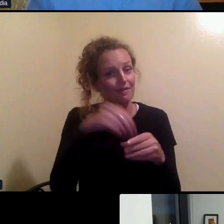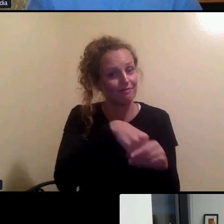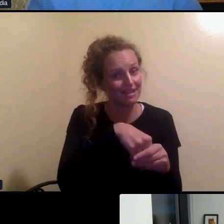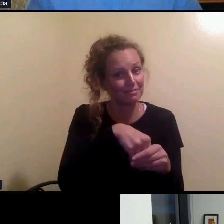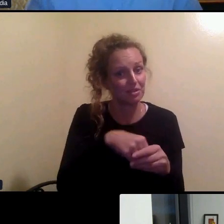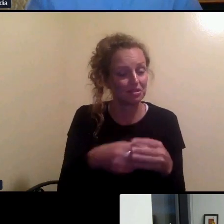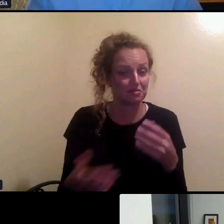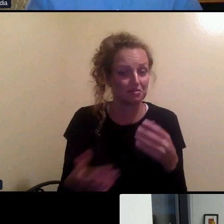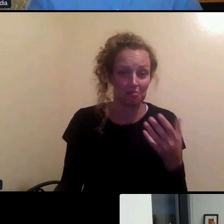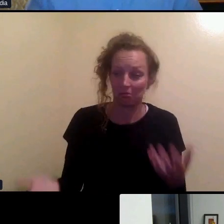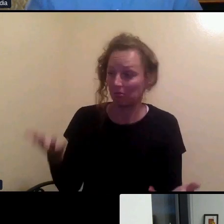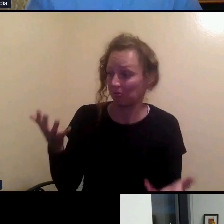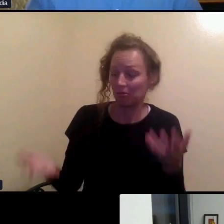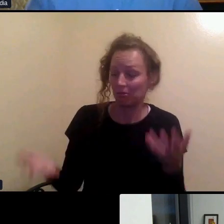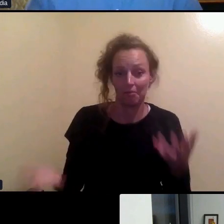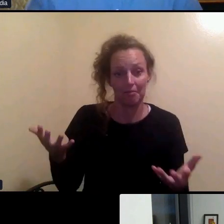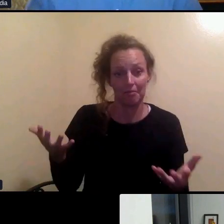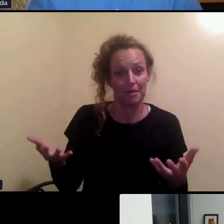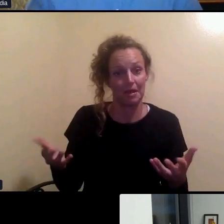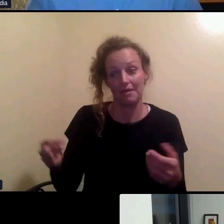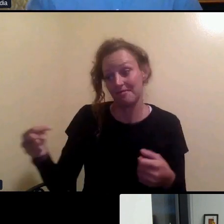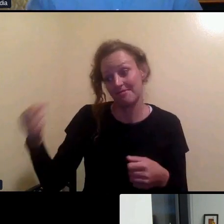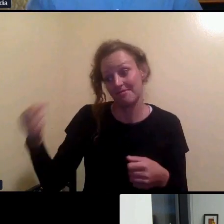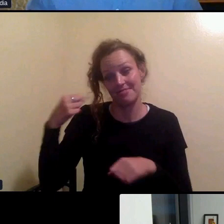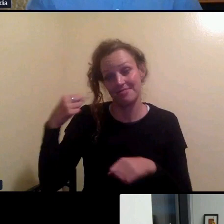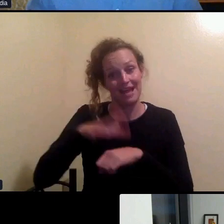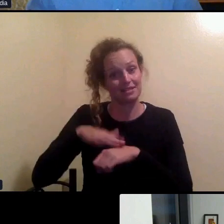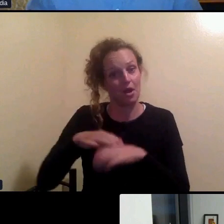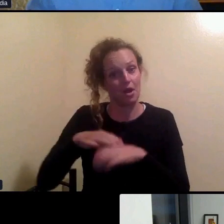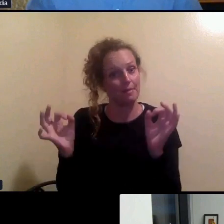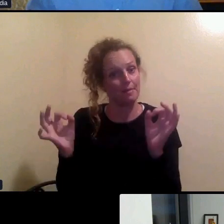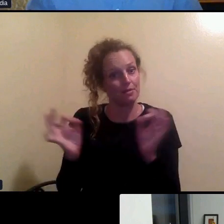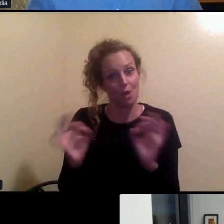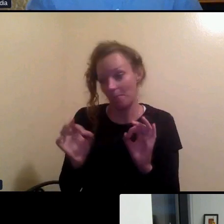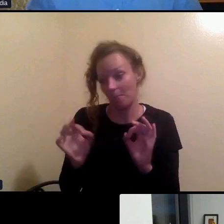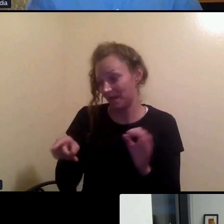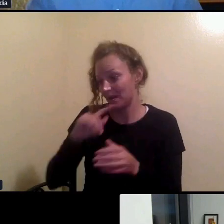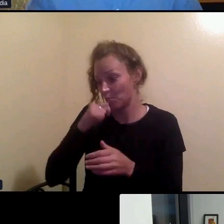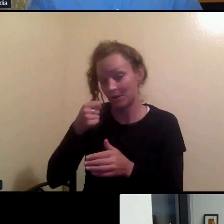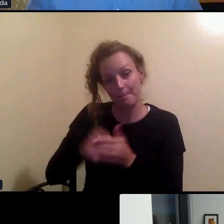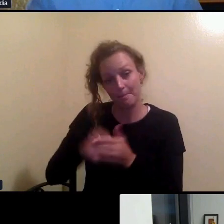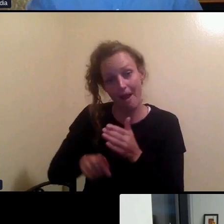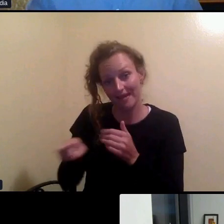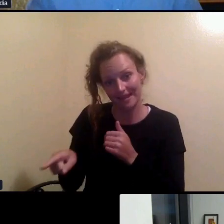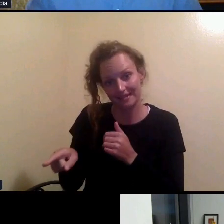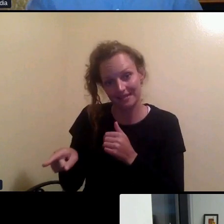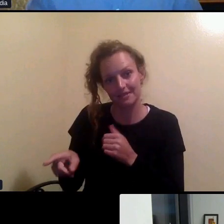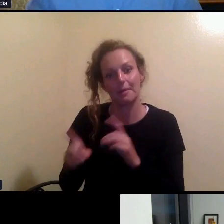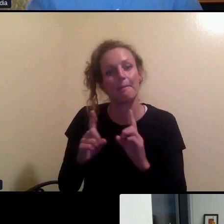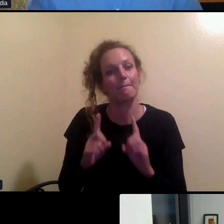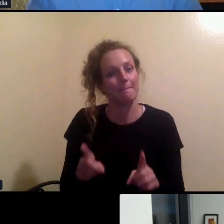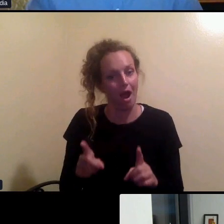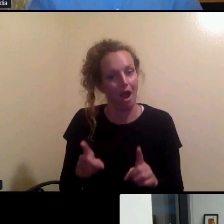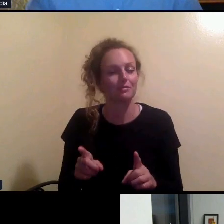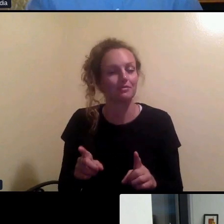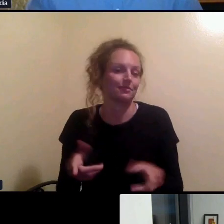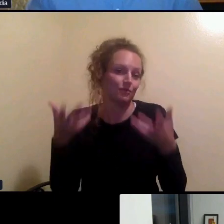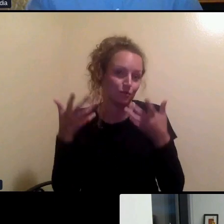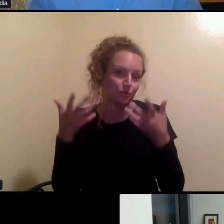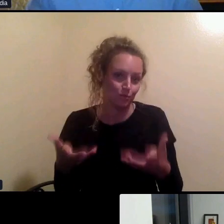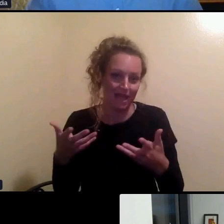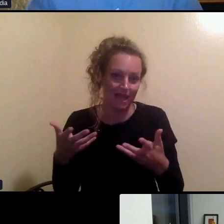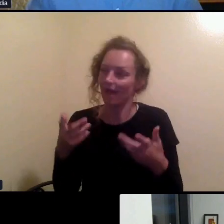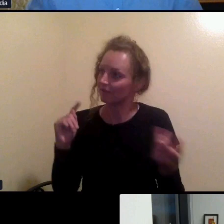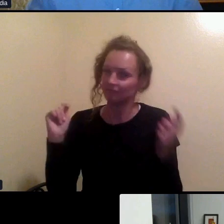would have been, nobody's gonna buy this. But look at it today. Yeah. It is a technology serving everybody. And I think